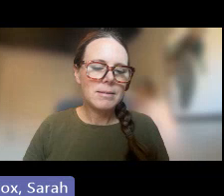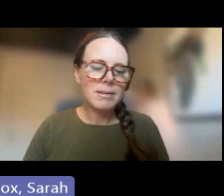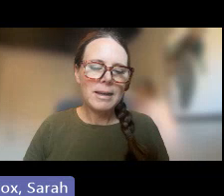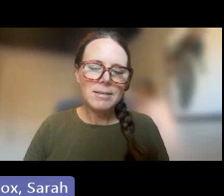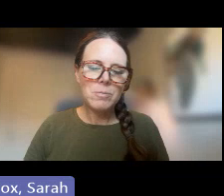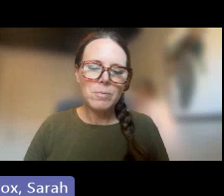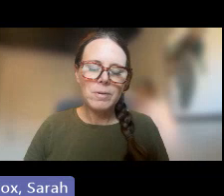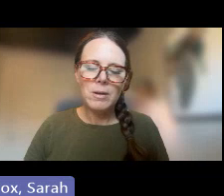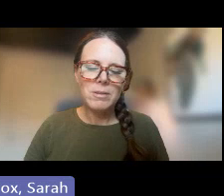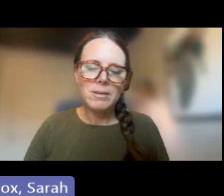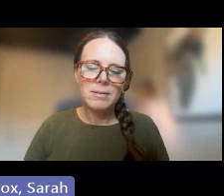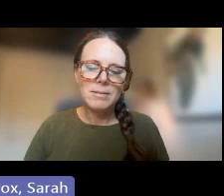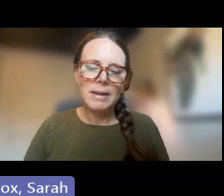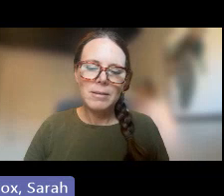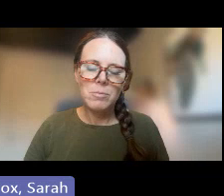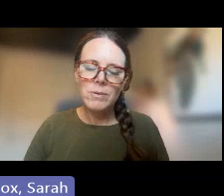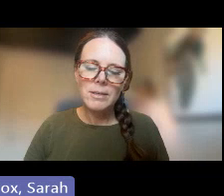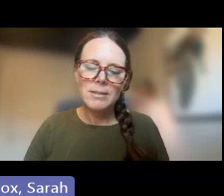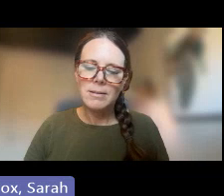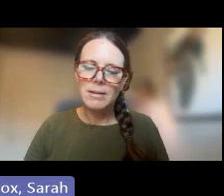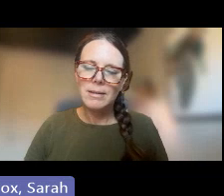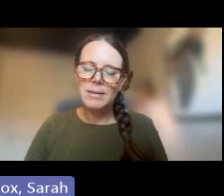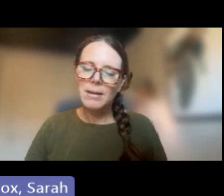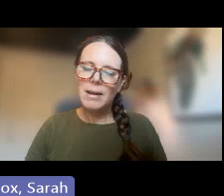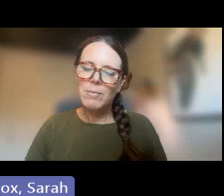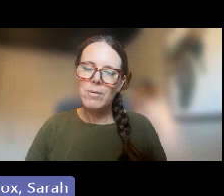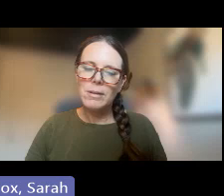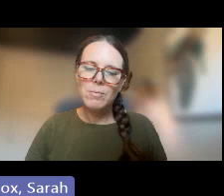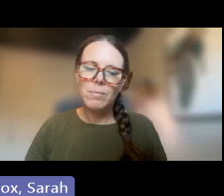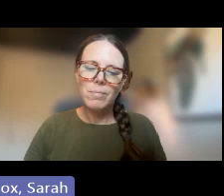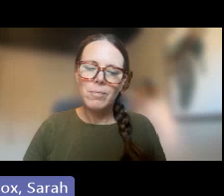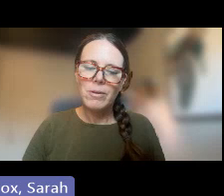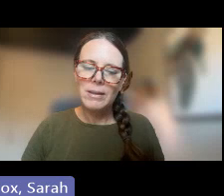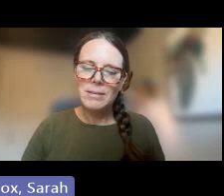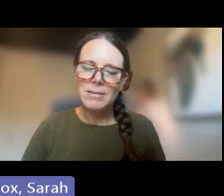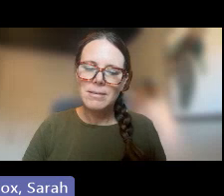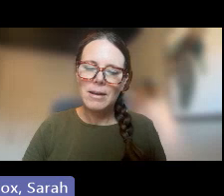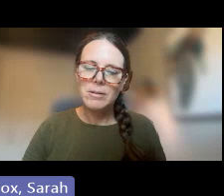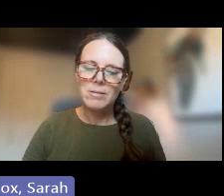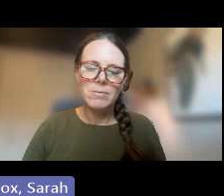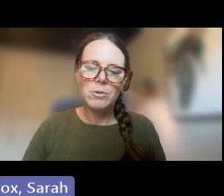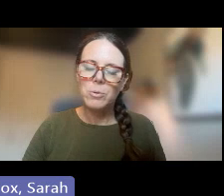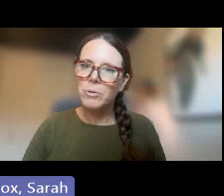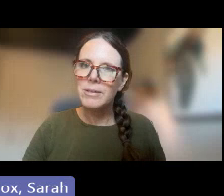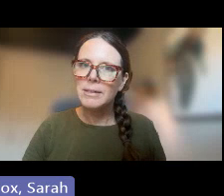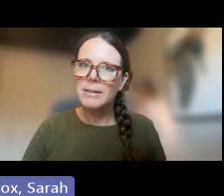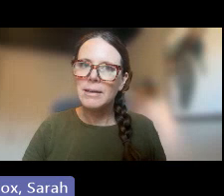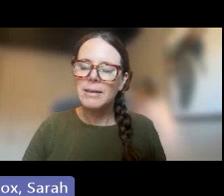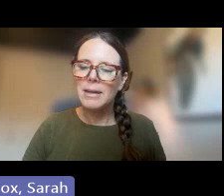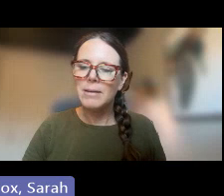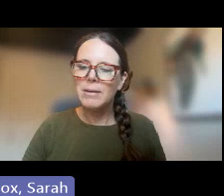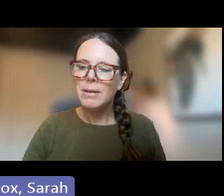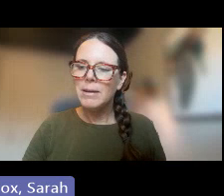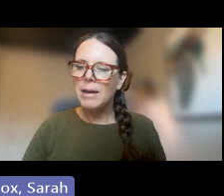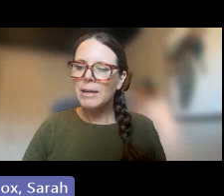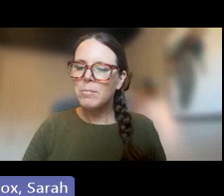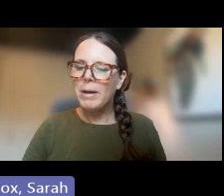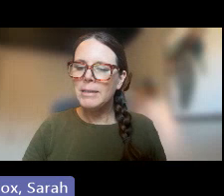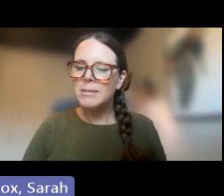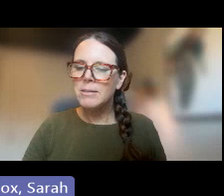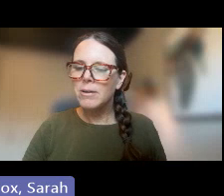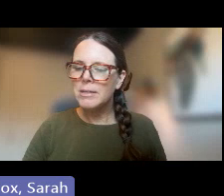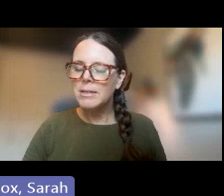and that seemed, with the silent movie, and I really thought that sounded cool, and